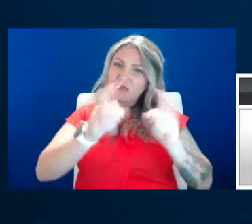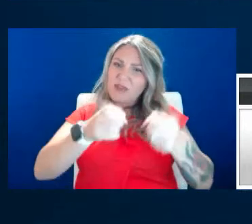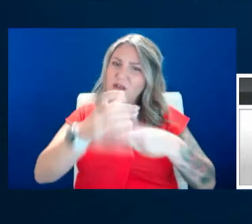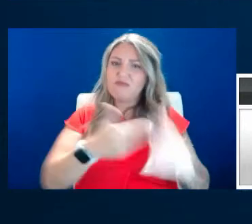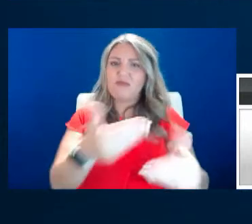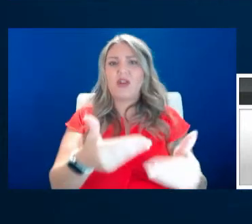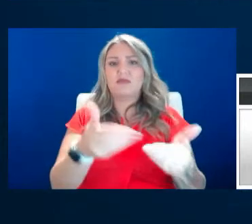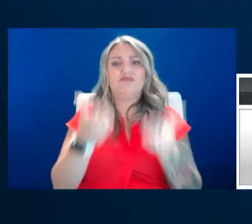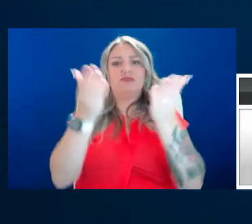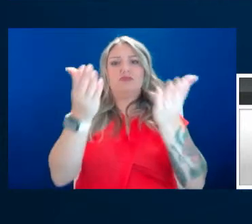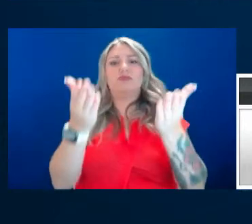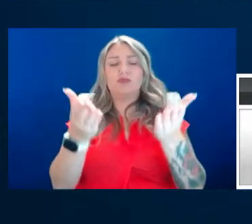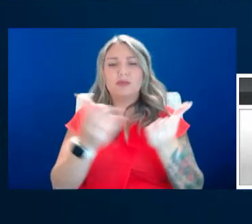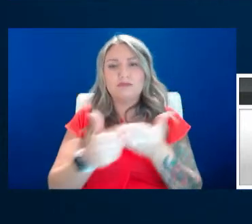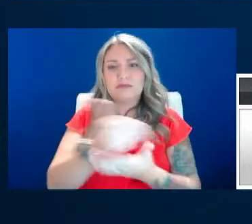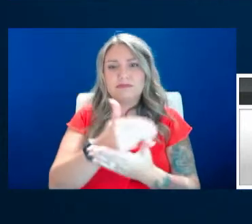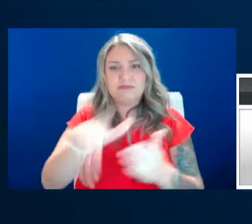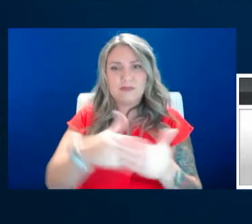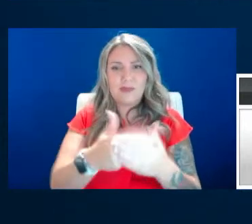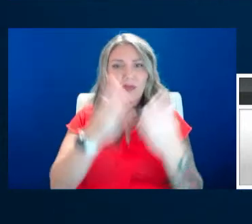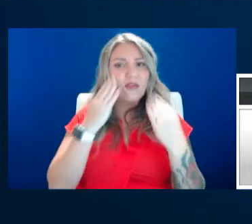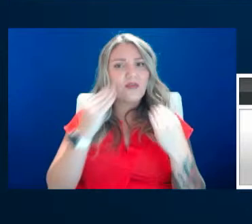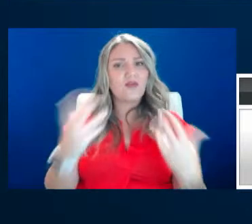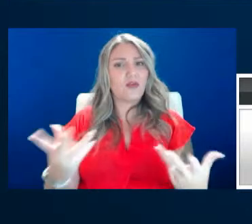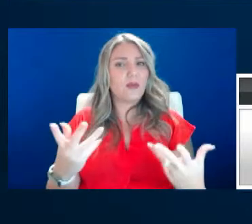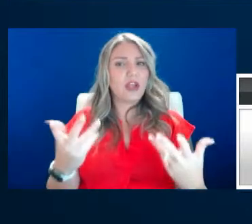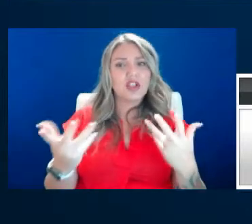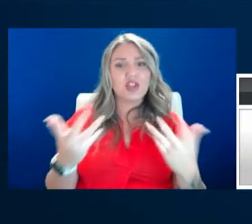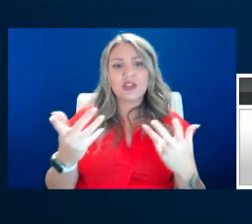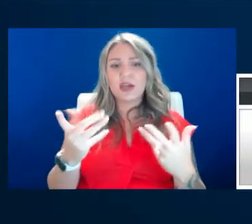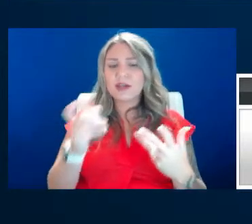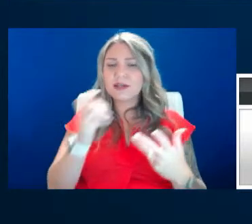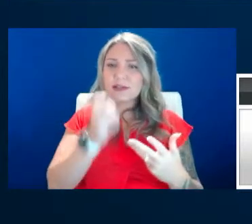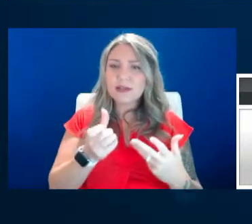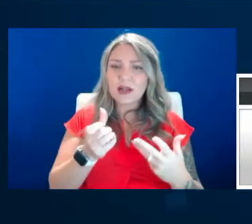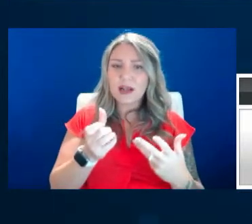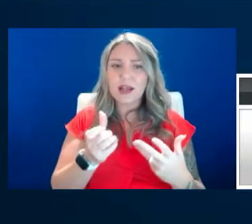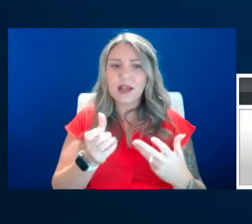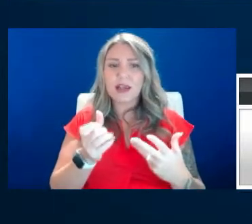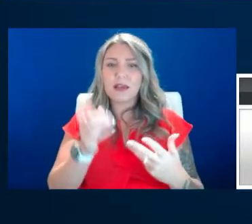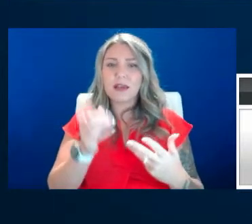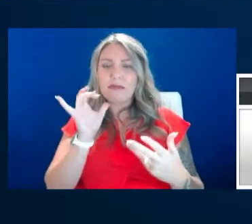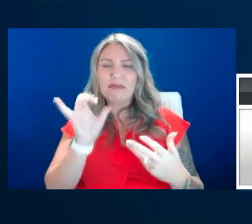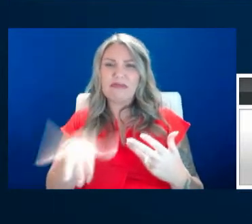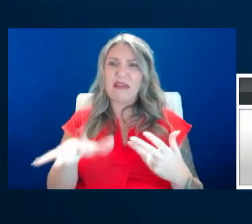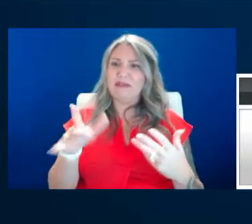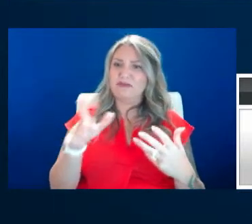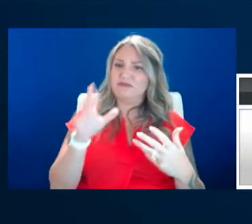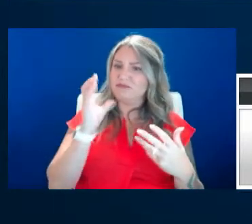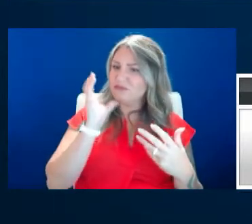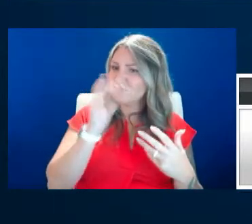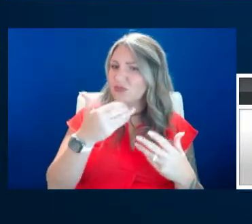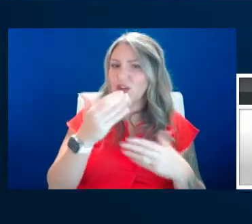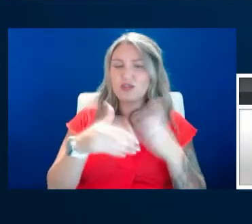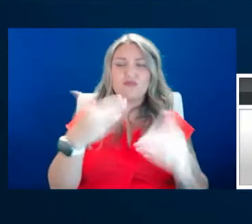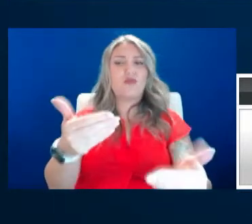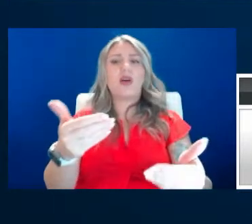you're gathering this information? This is quite a stringent process. Kind of tell us a little bit about it.